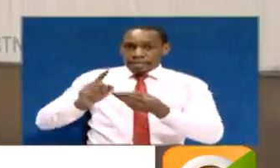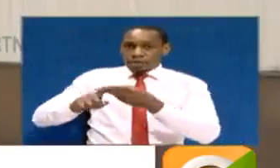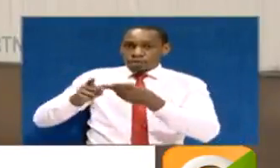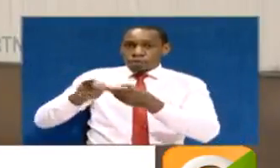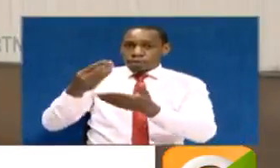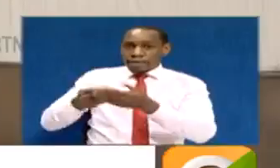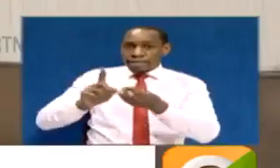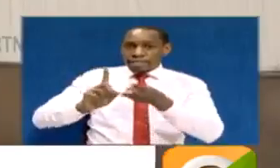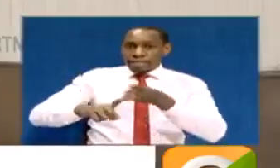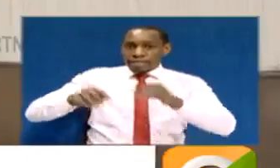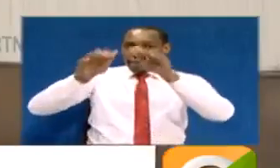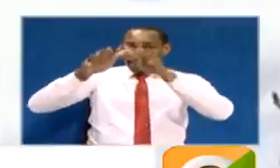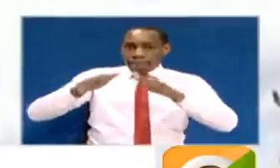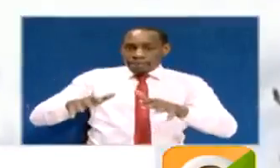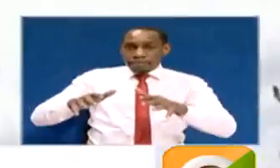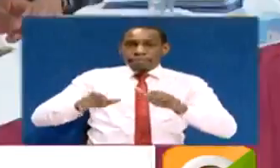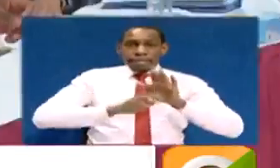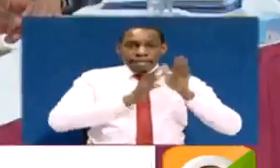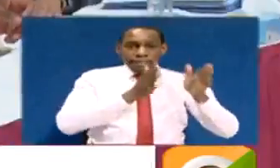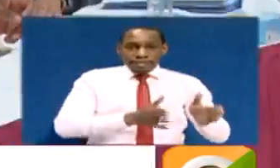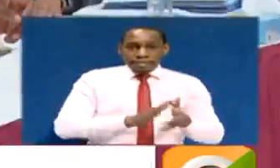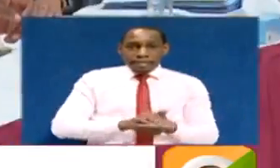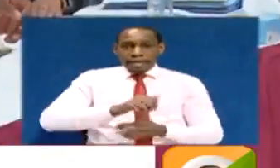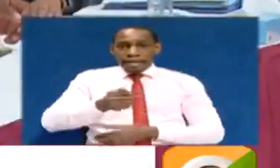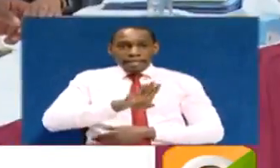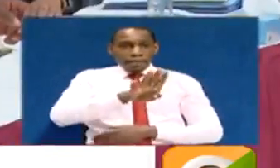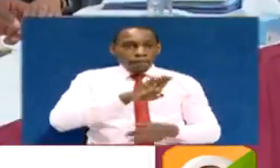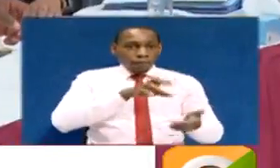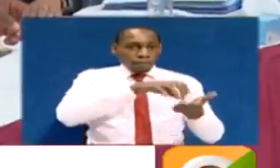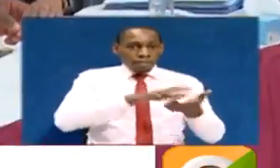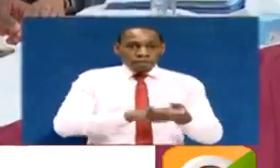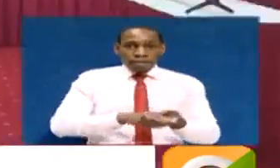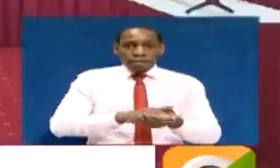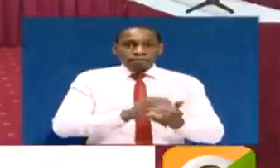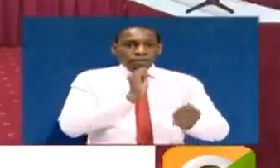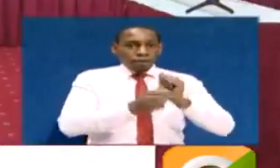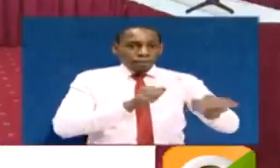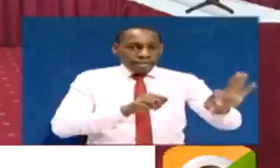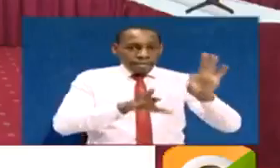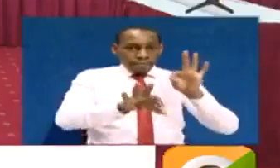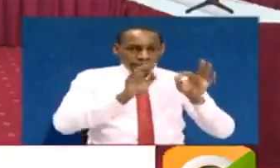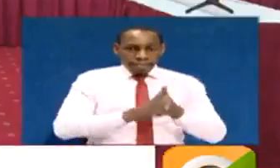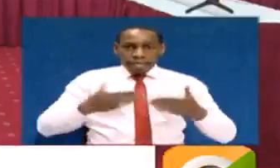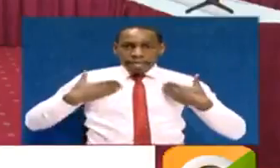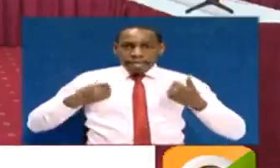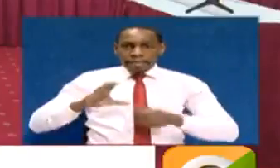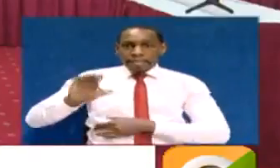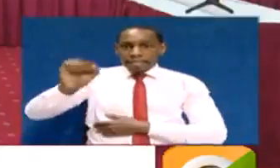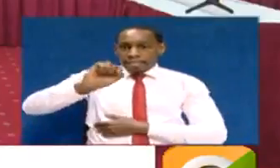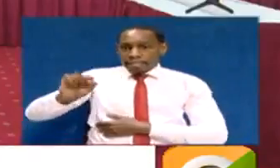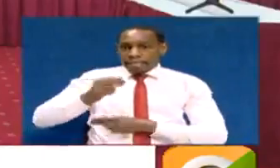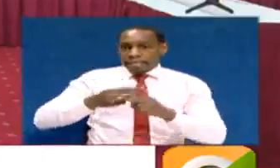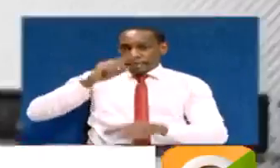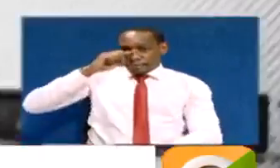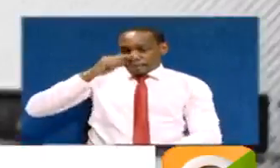finance, and devolution, or their representatives. The other four slots ought to be competitively selected. Health Cabinet Secretary